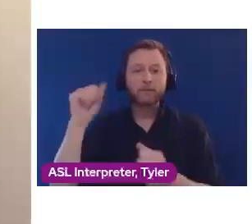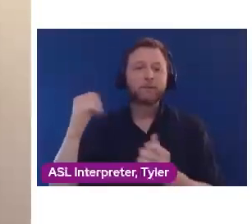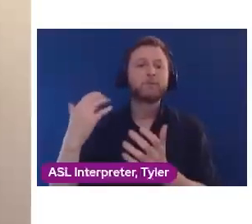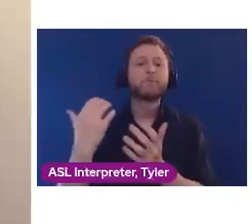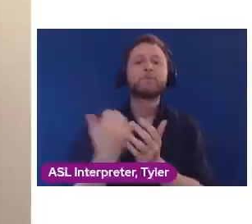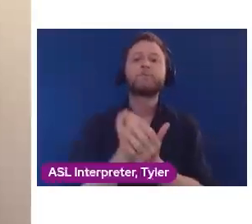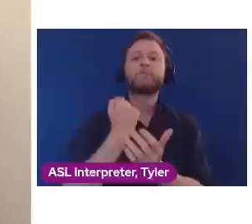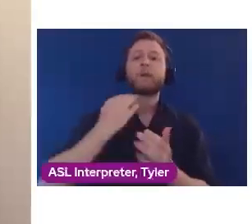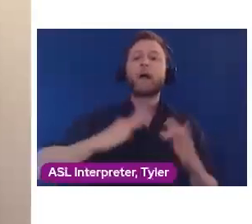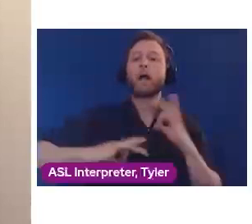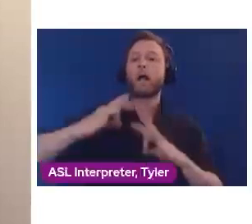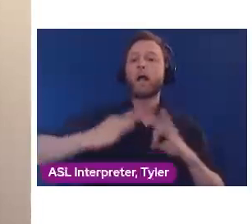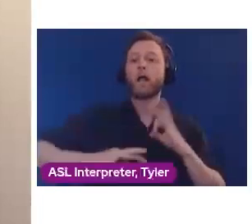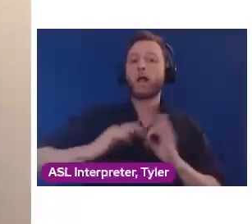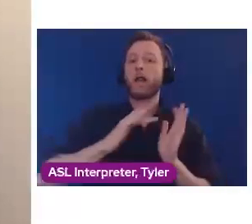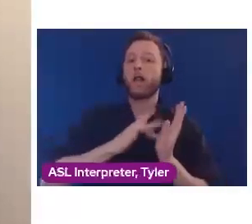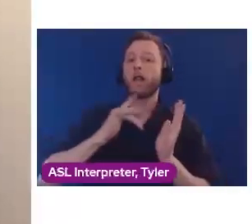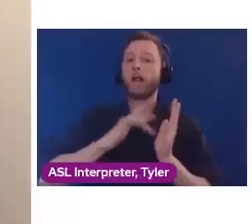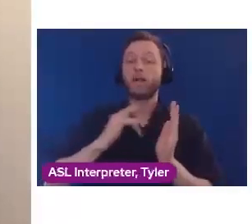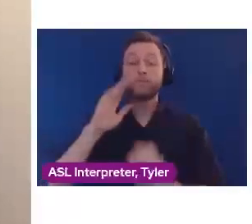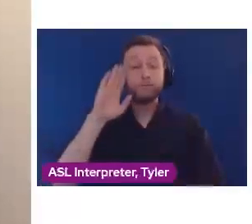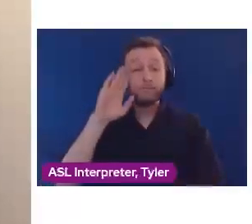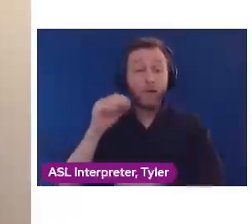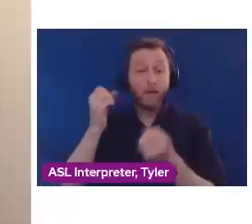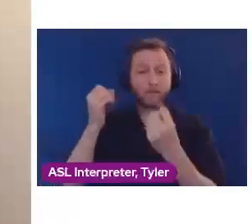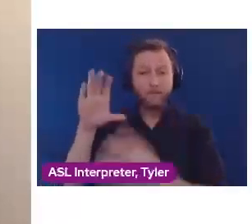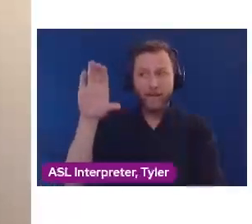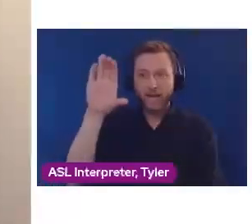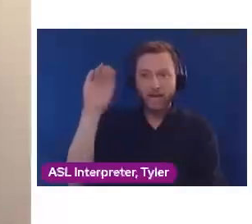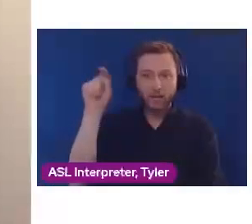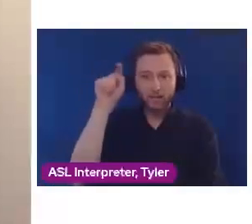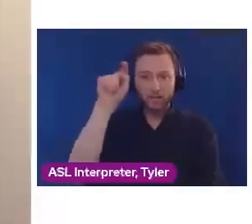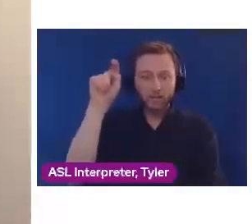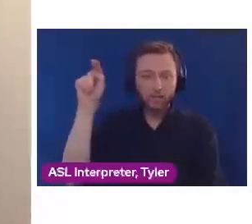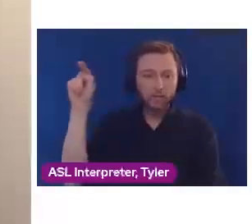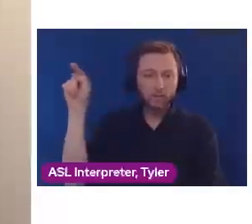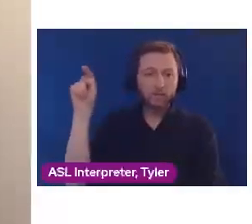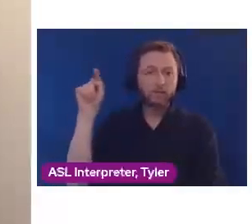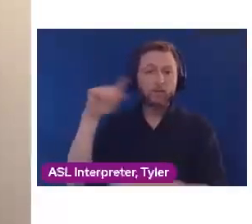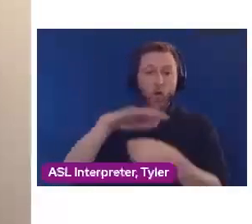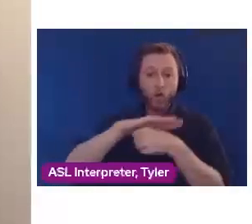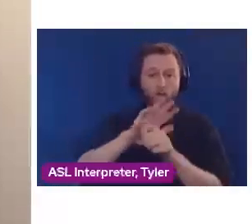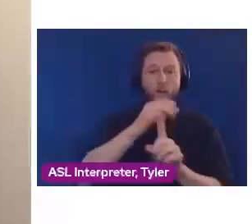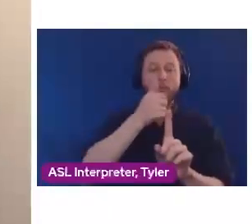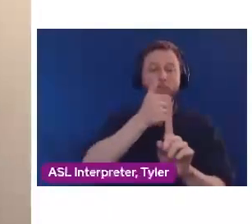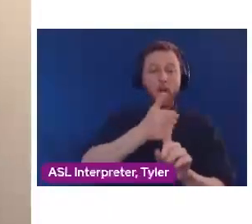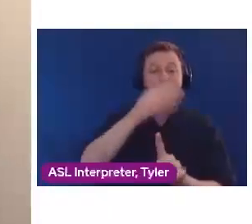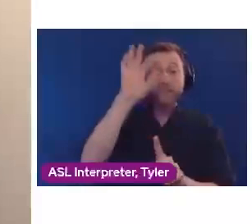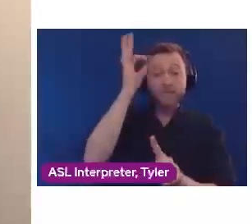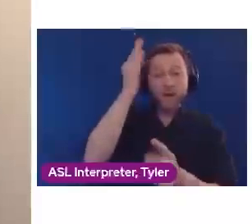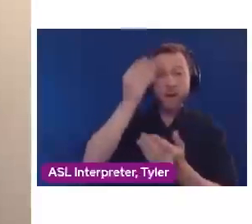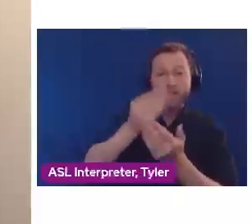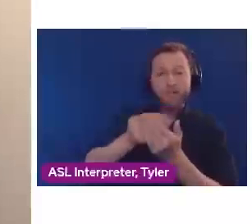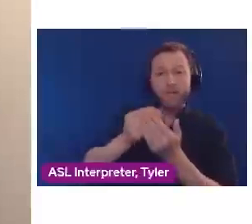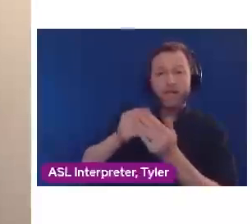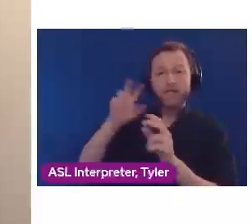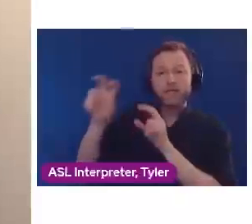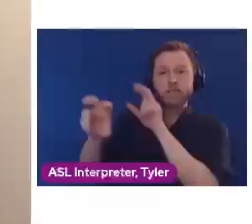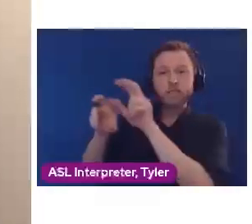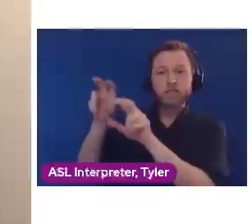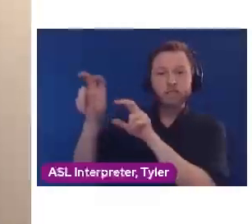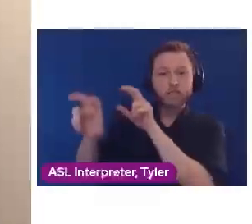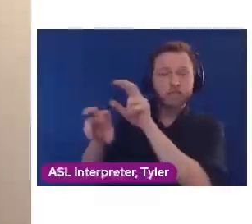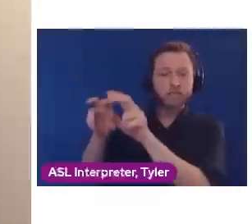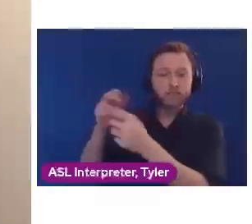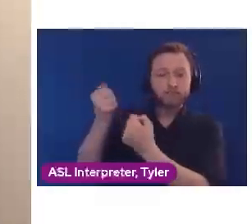lot of these companies got unprecedented assistance also during COVID. They are actively saying in